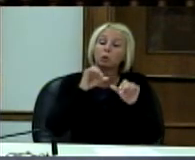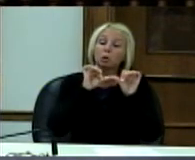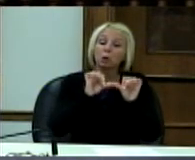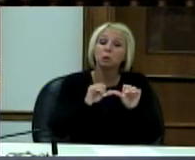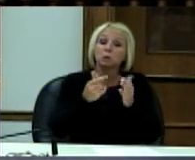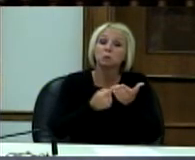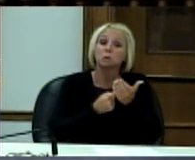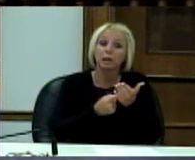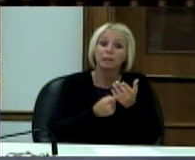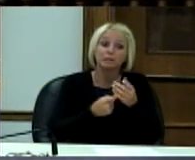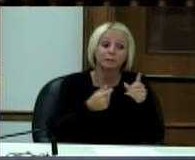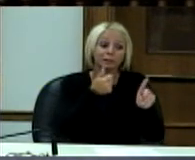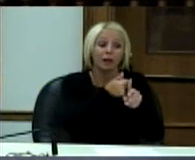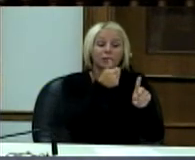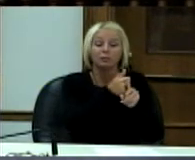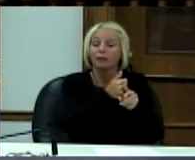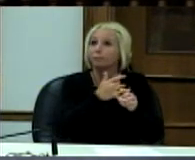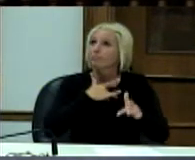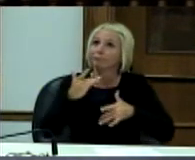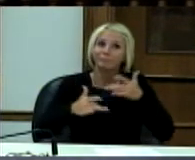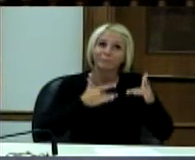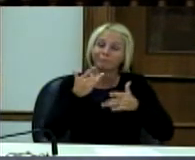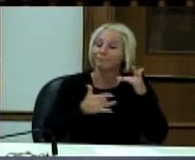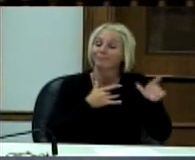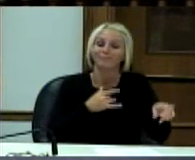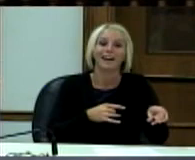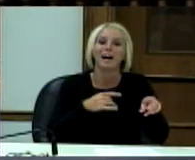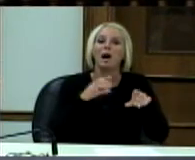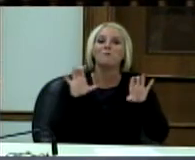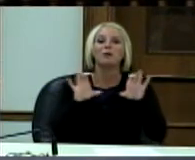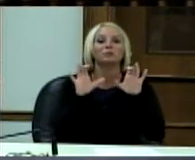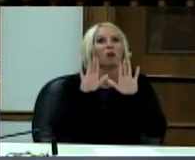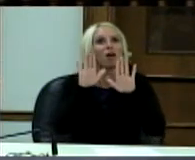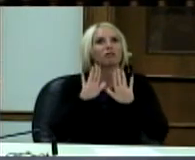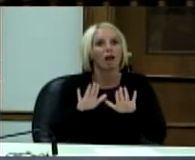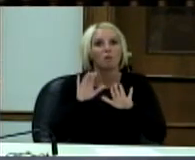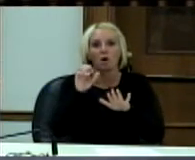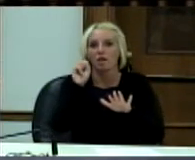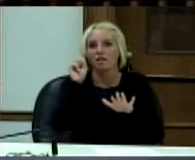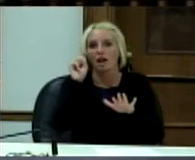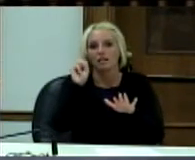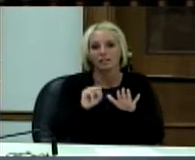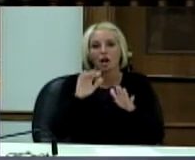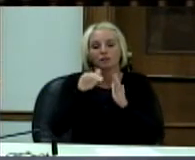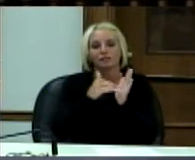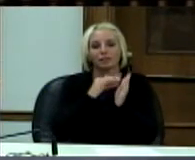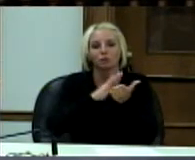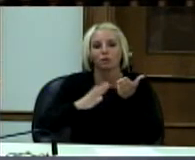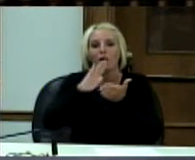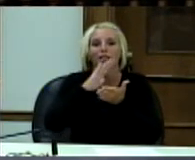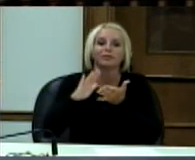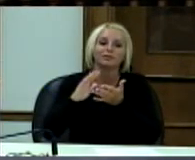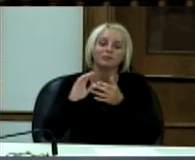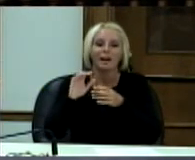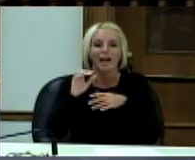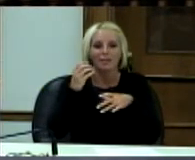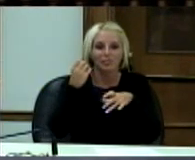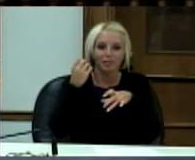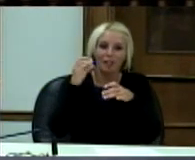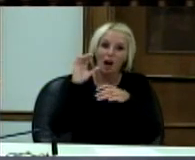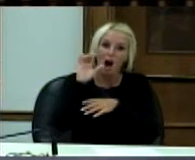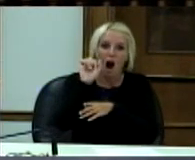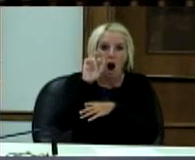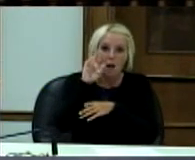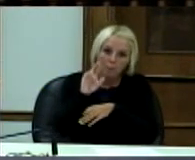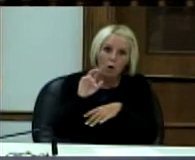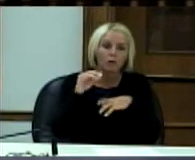going to continue to do that tomorrow. She's very fired up about doing some great work at South Central College that include the automotive, the